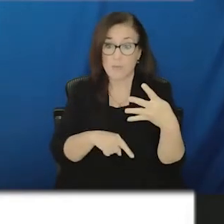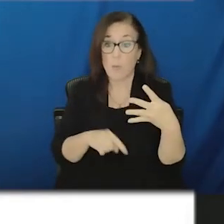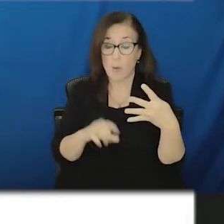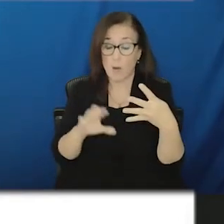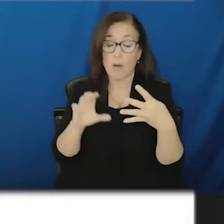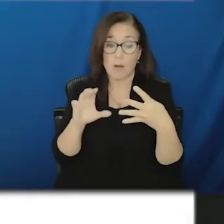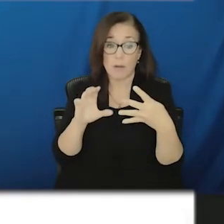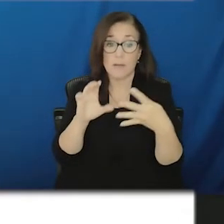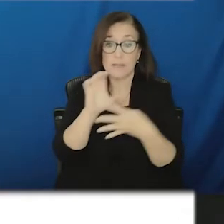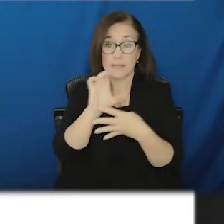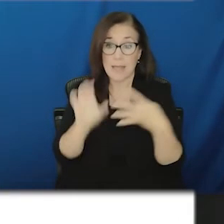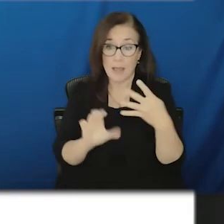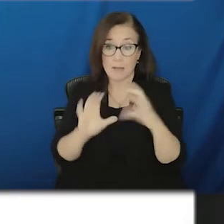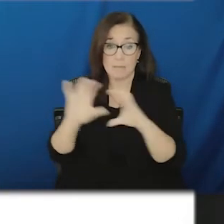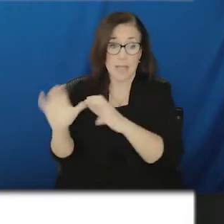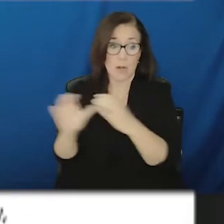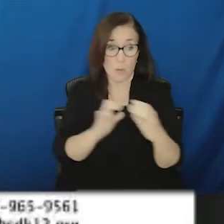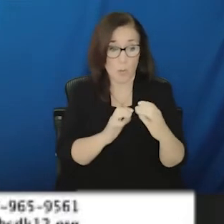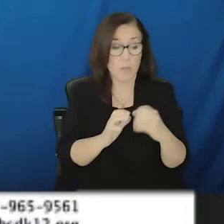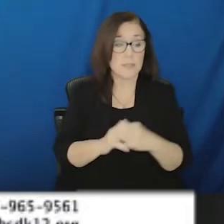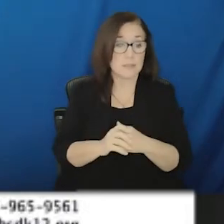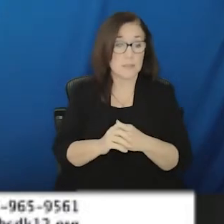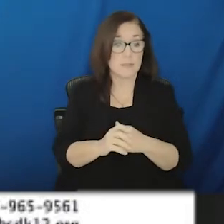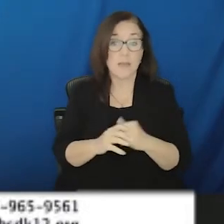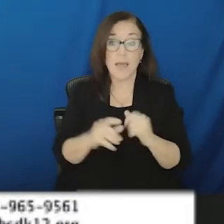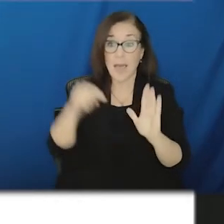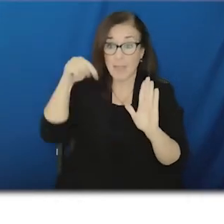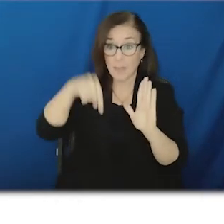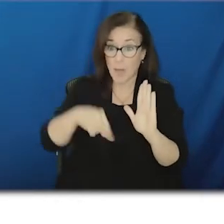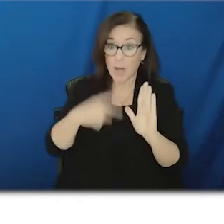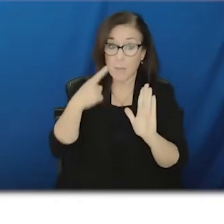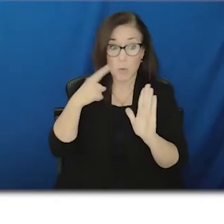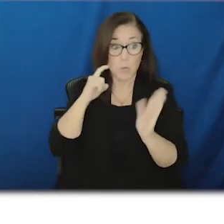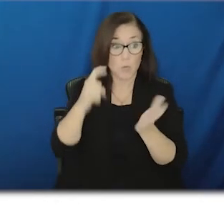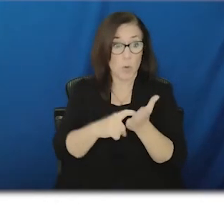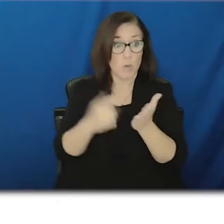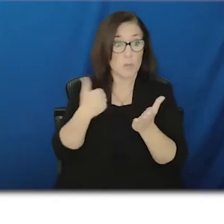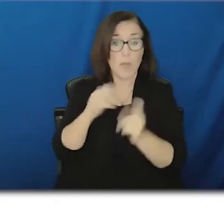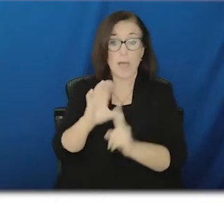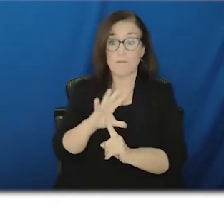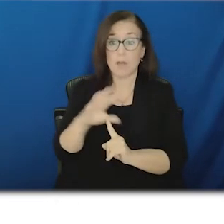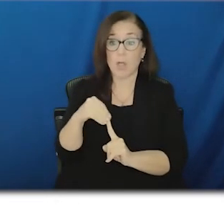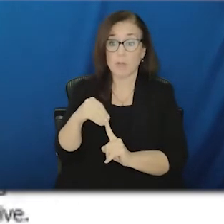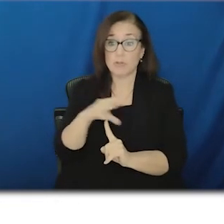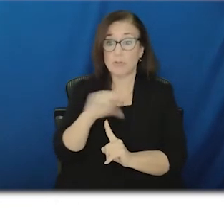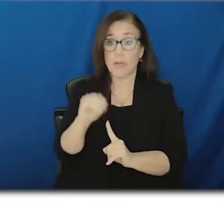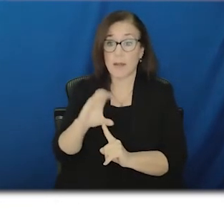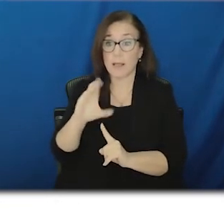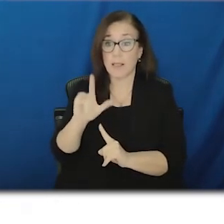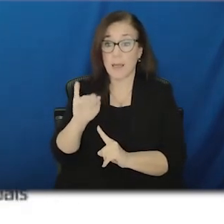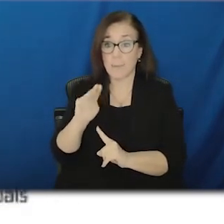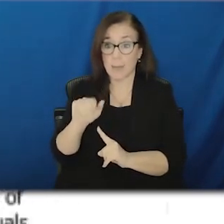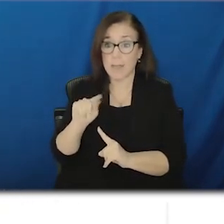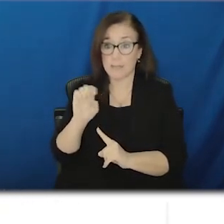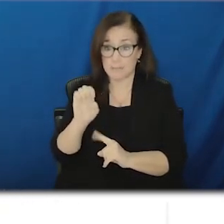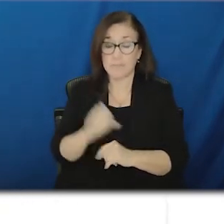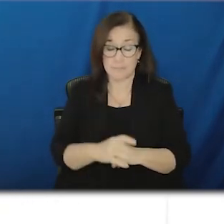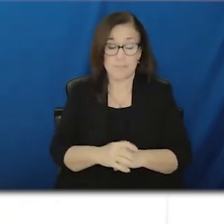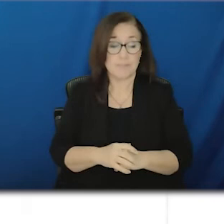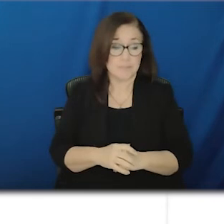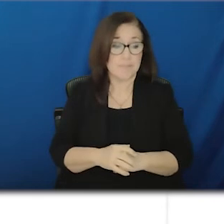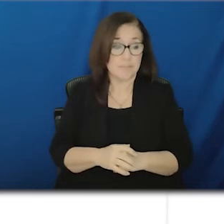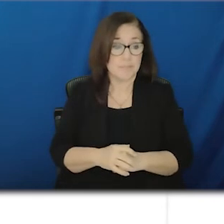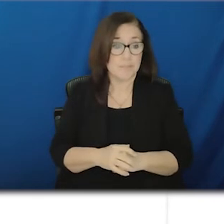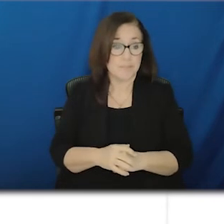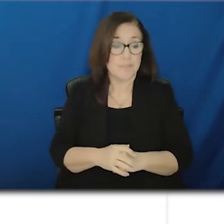is culture and climate. And so our statements are going to be wrapped around those themes. And this was the first glimpse that you